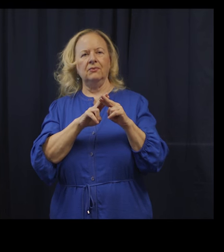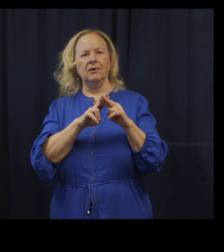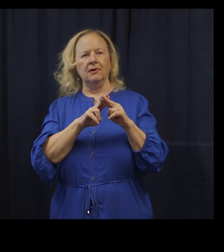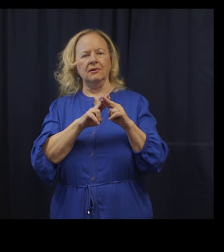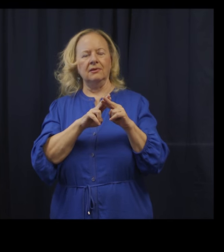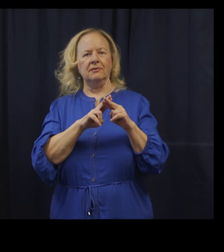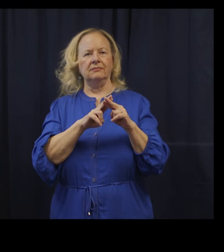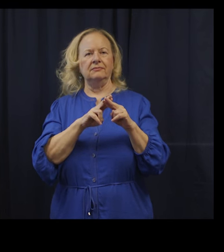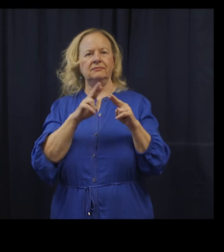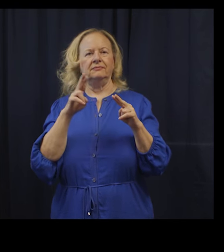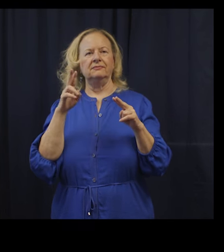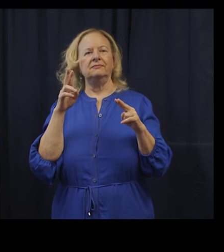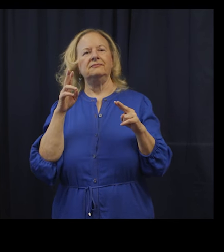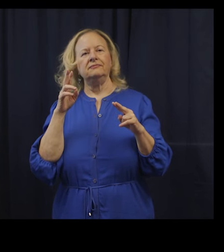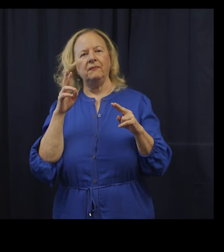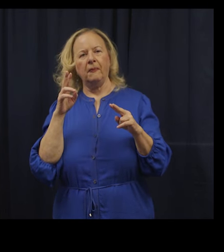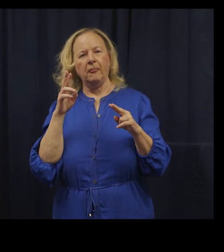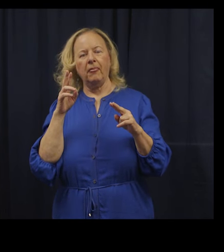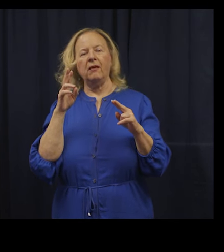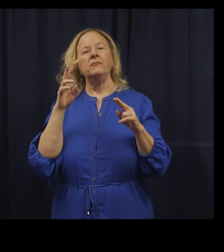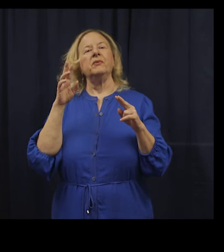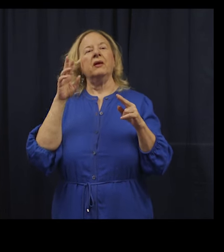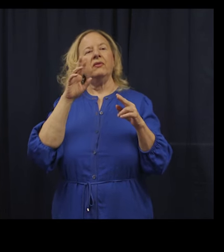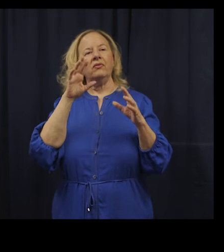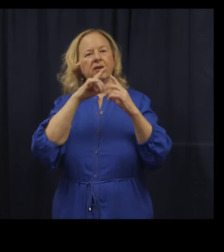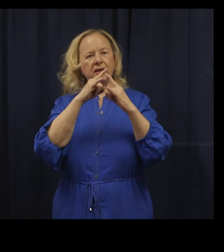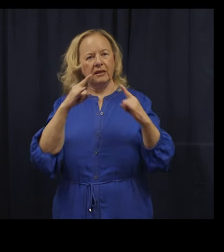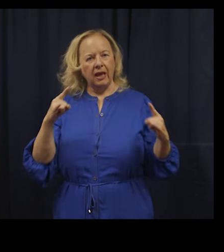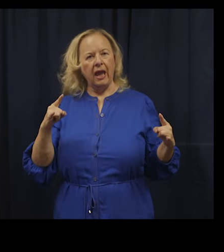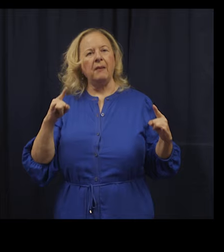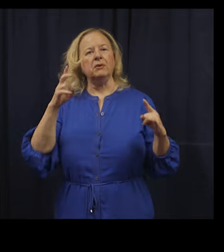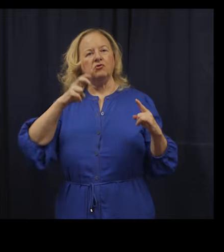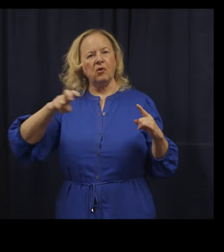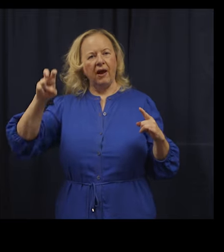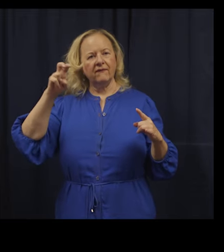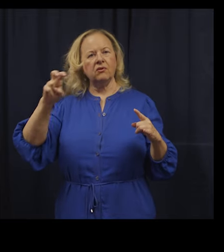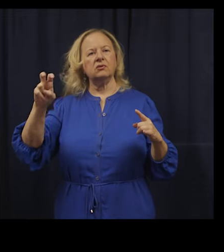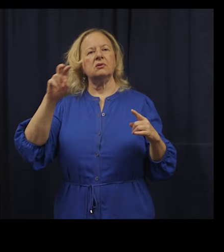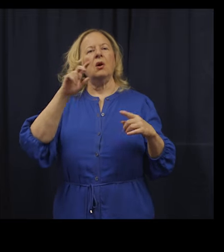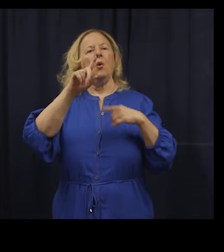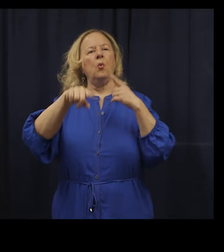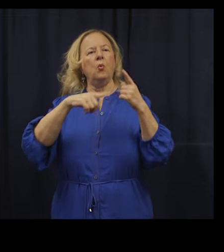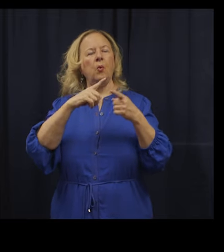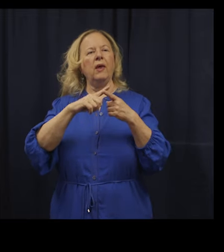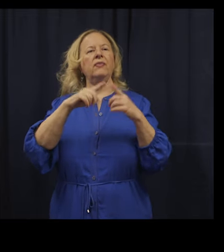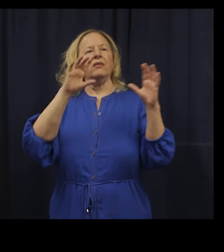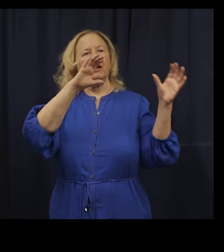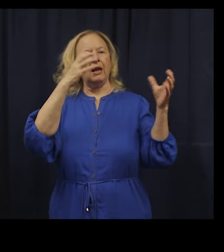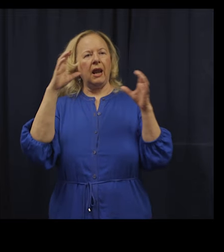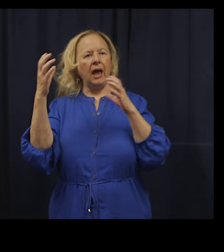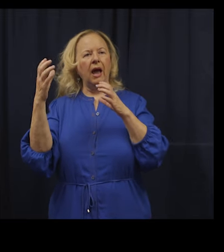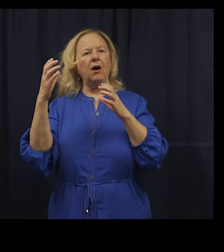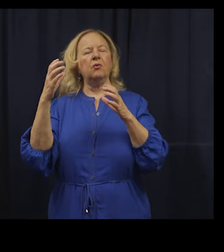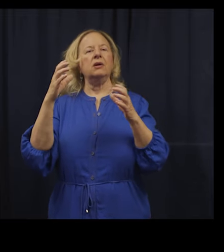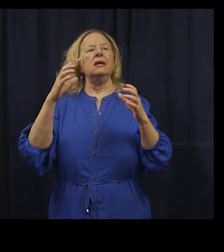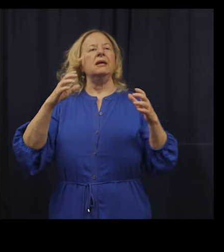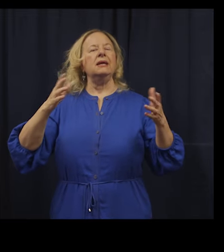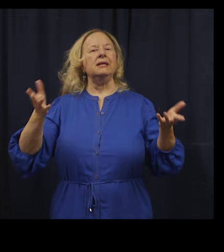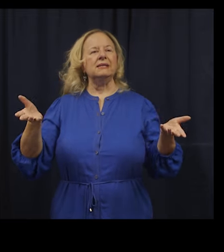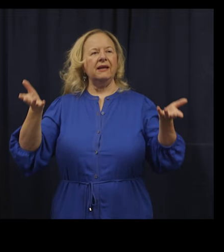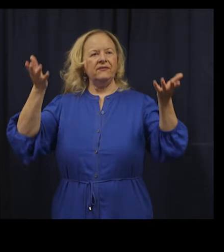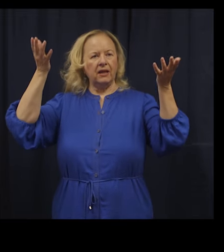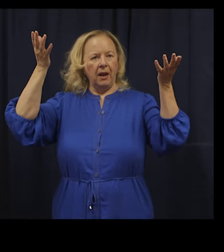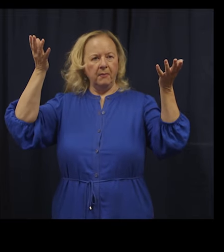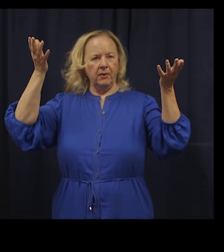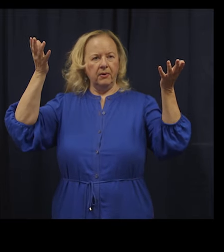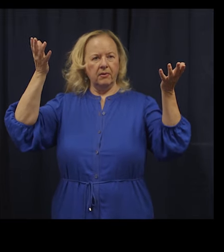we have already learned that the camp only travels when the cloud is what? Lifted up.